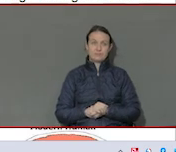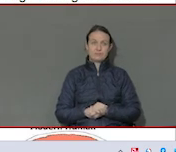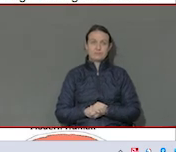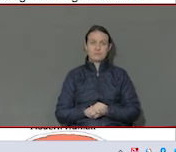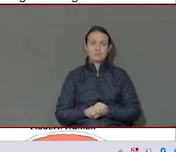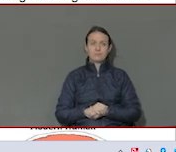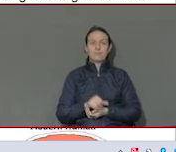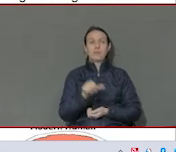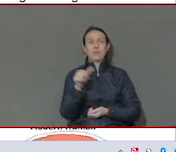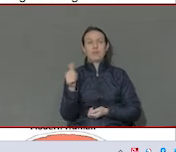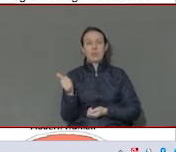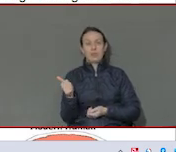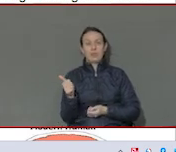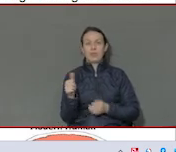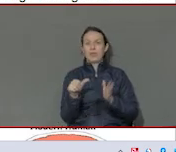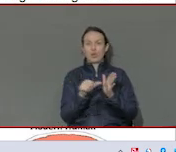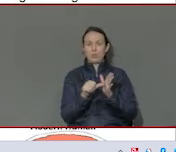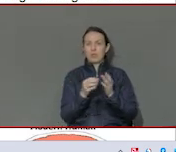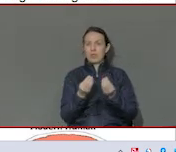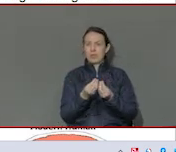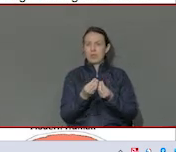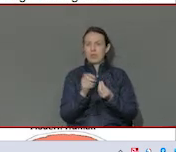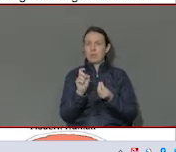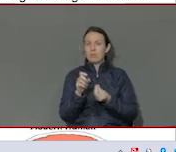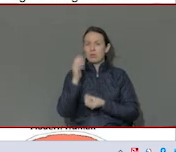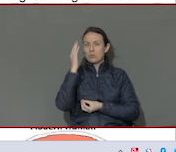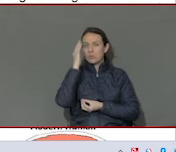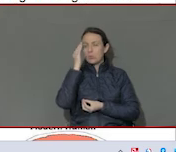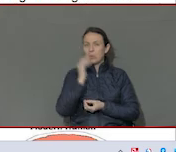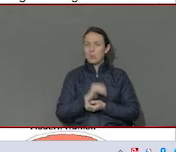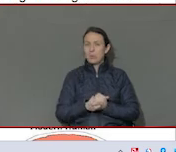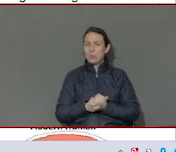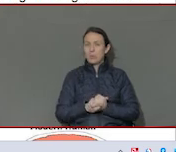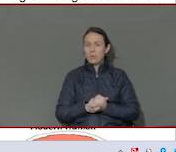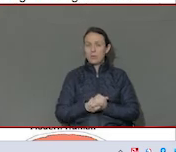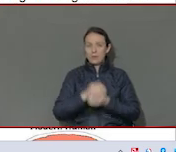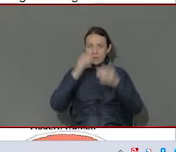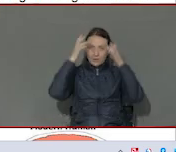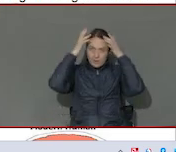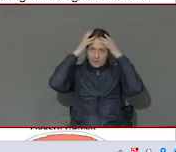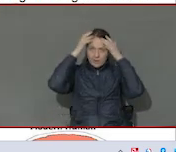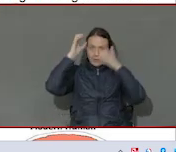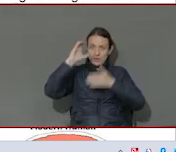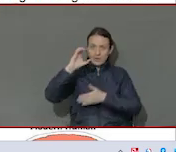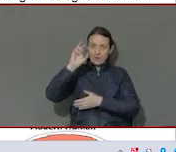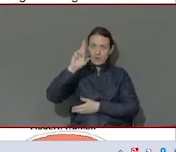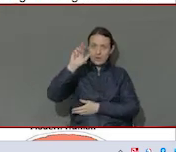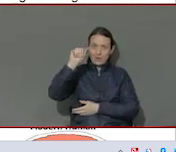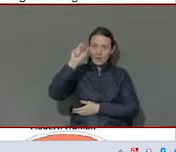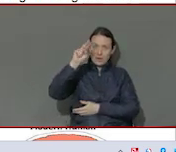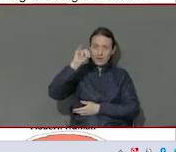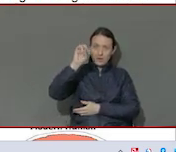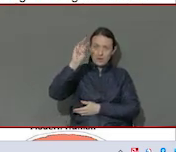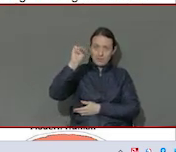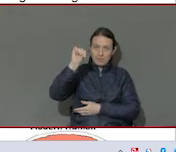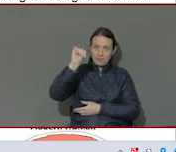Other significance that we must know, we look at the cranium. Remember, our cranium size